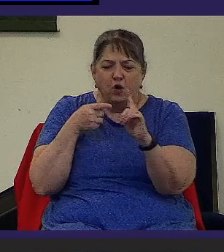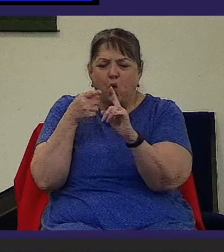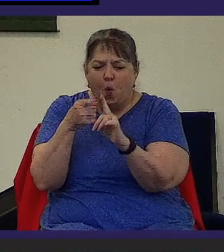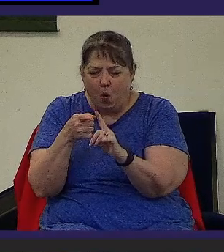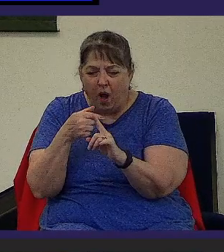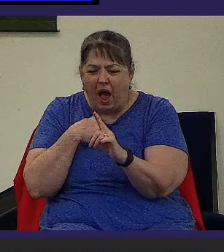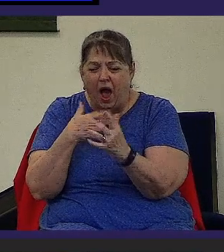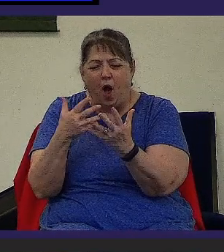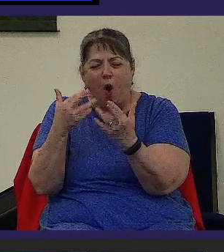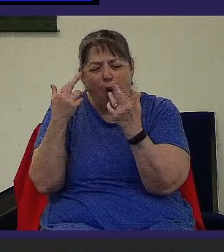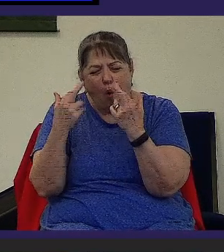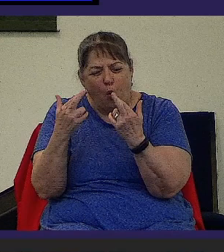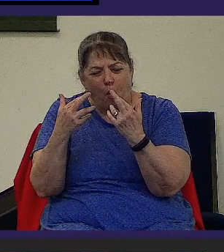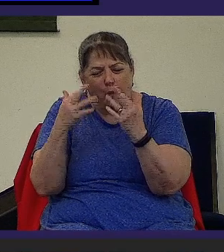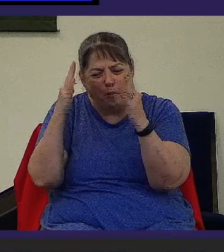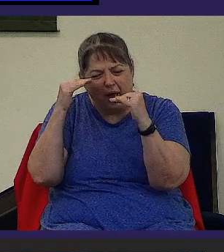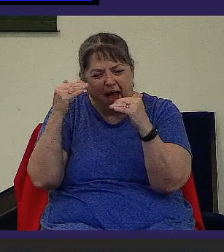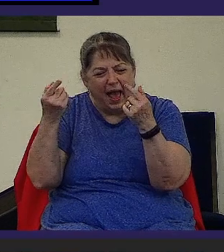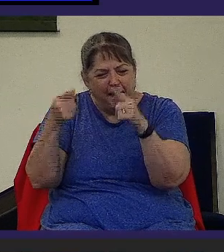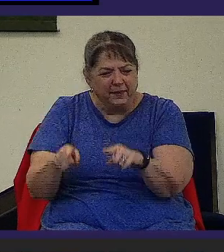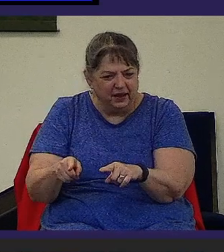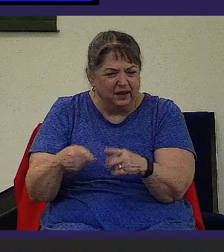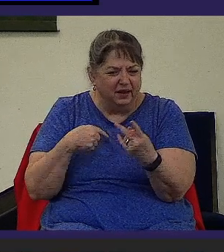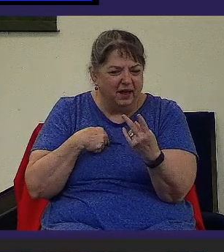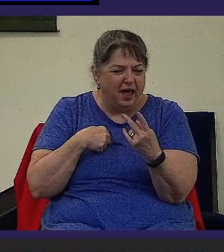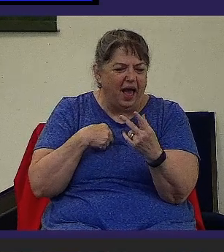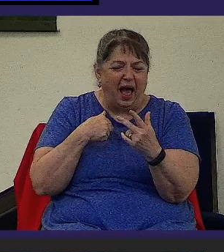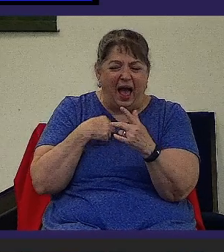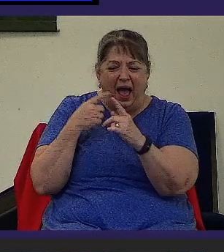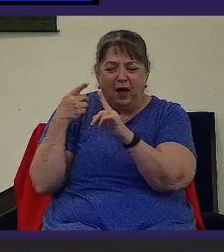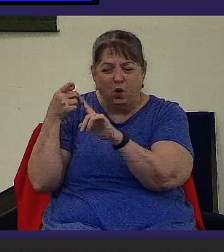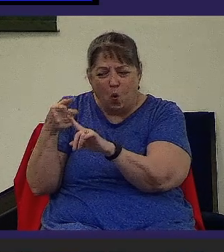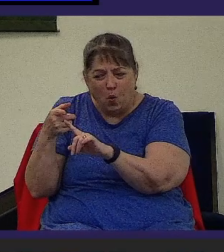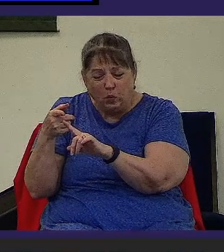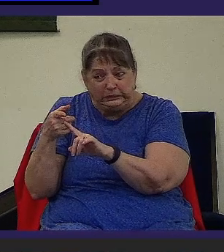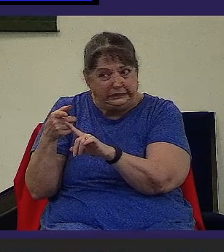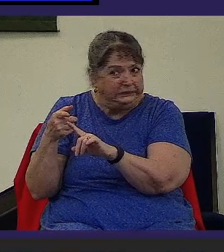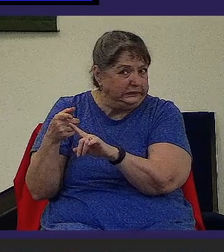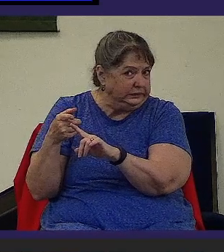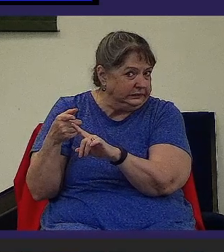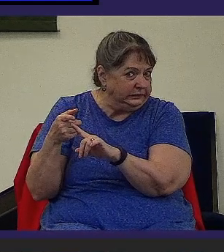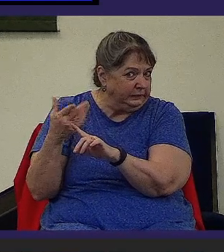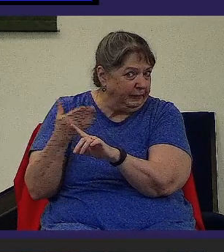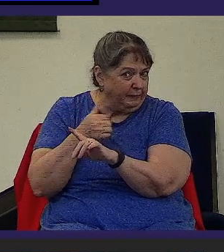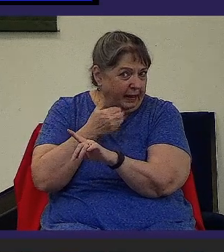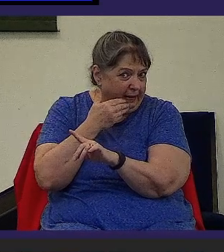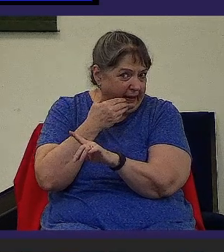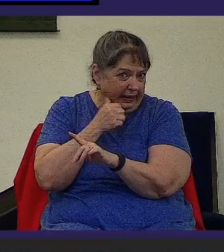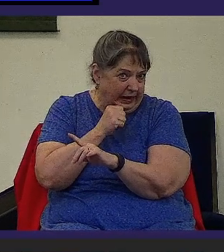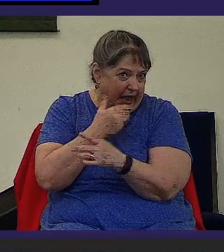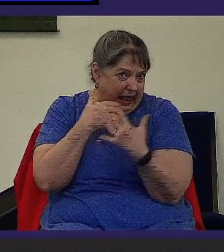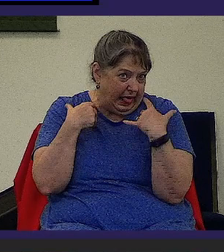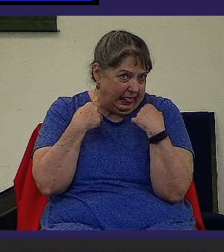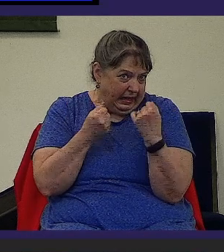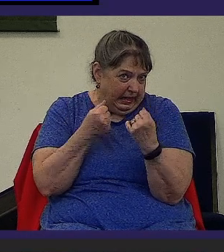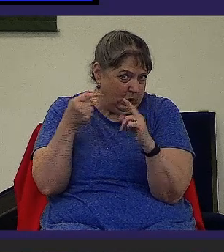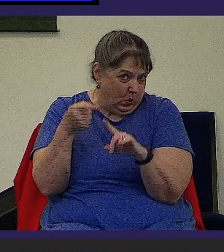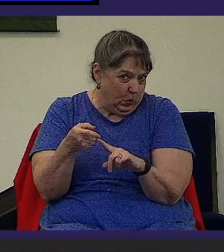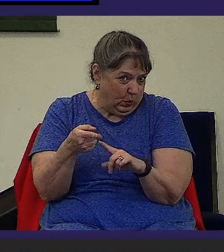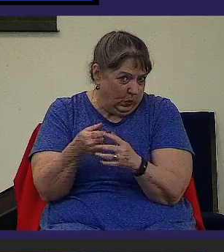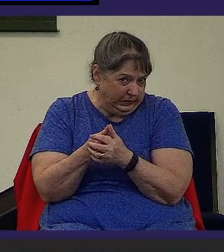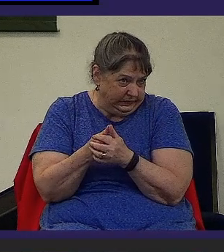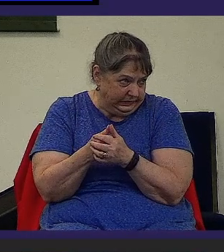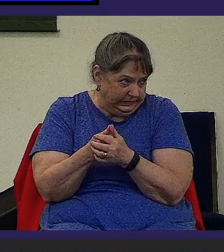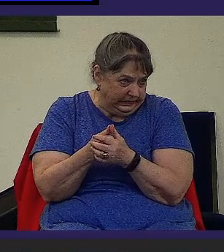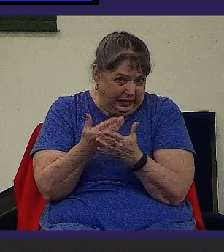there are some goals that may not necessarily be healthy goals goals that might not be